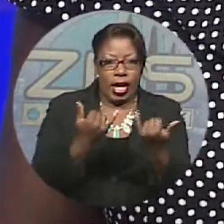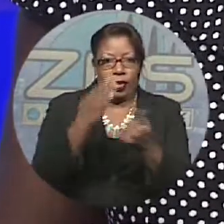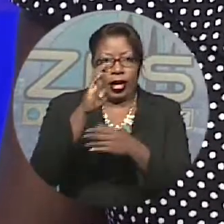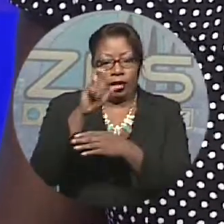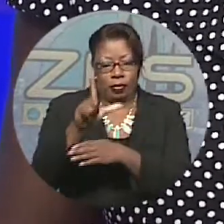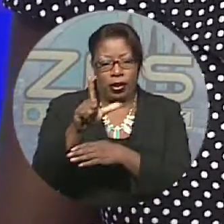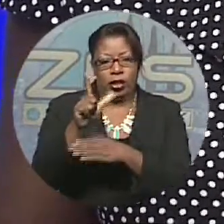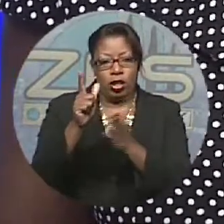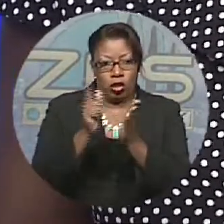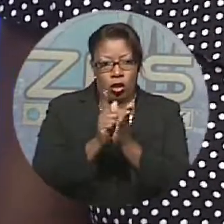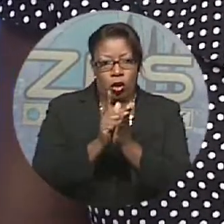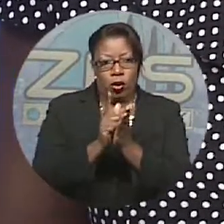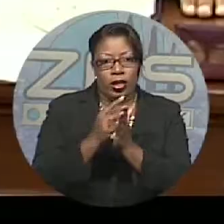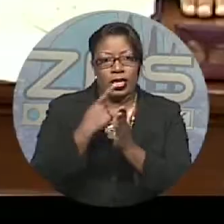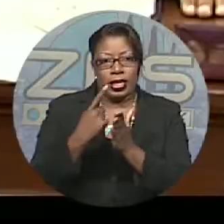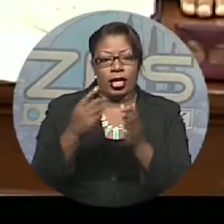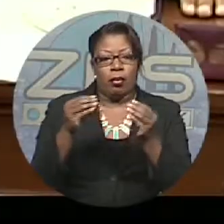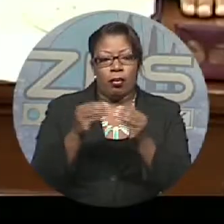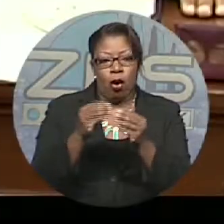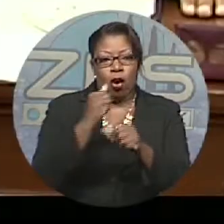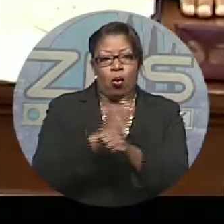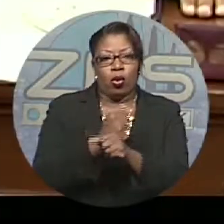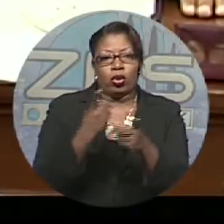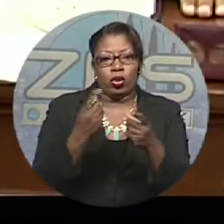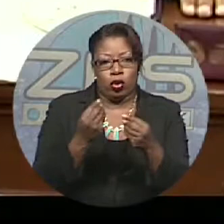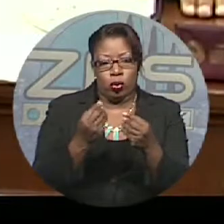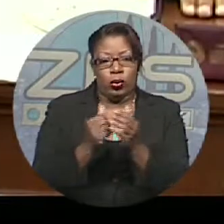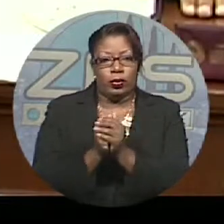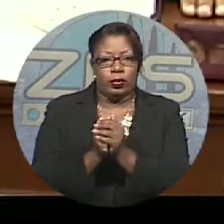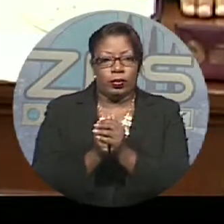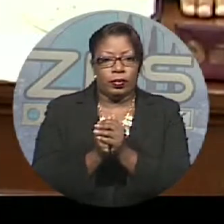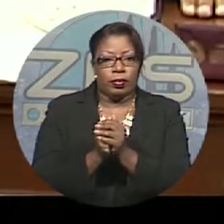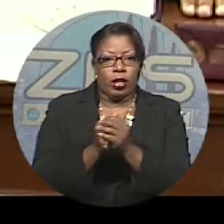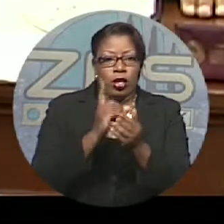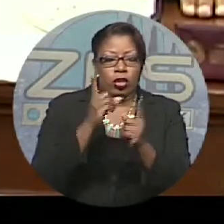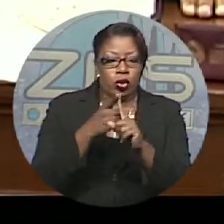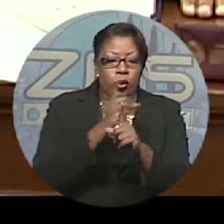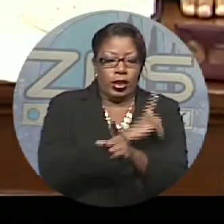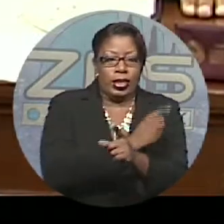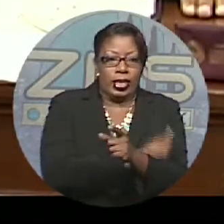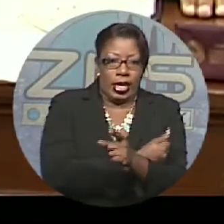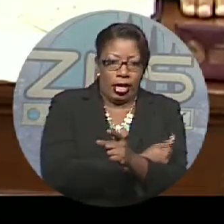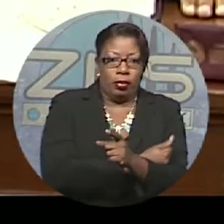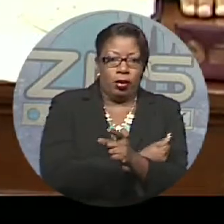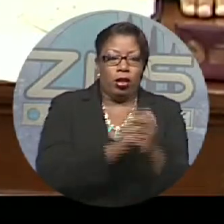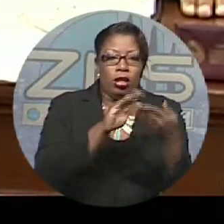a work in progress. To the disabled community, wherever you may be,